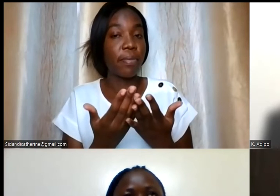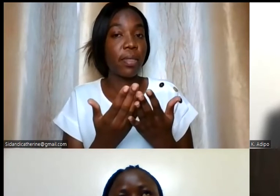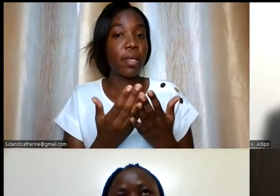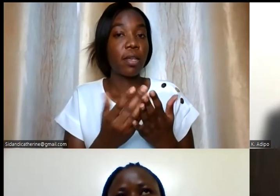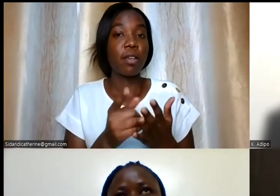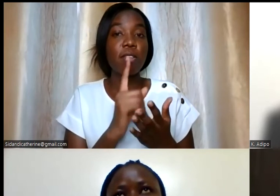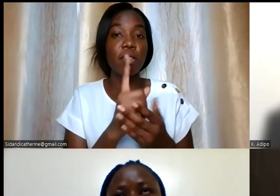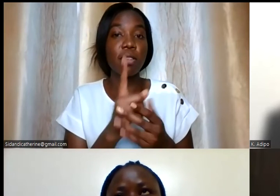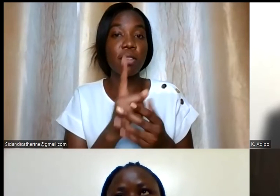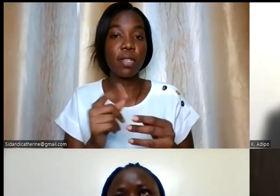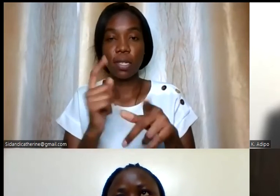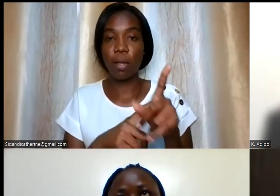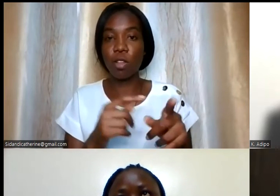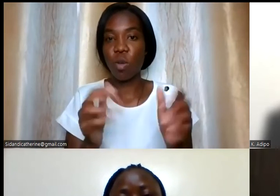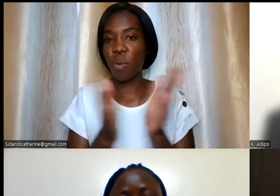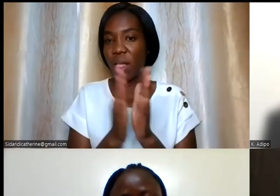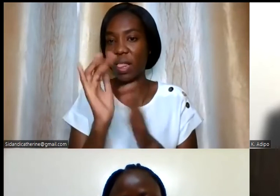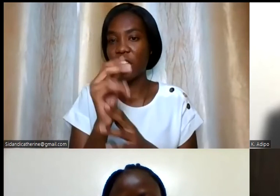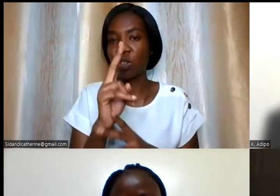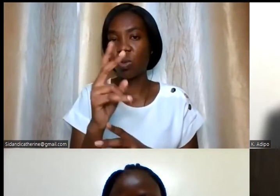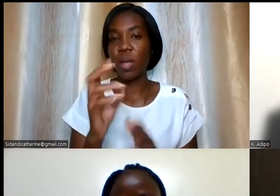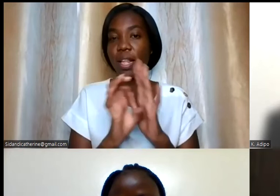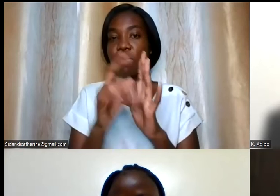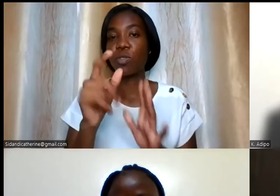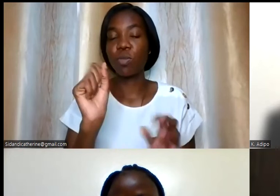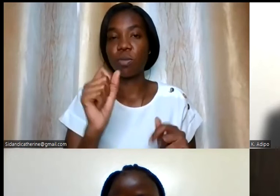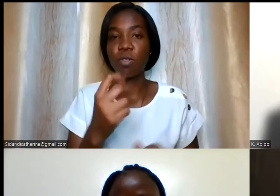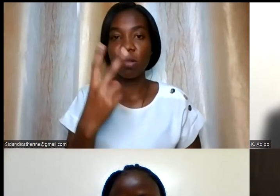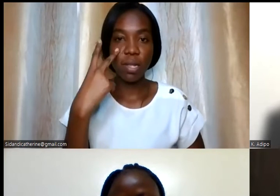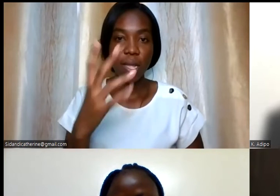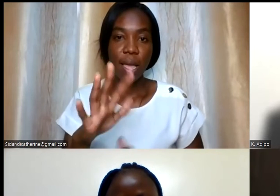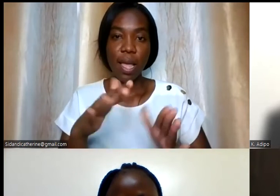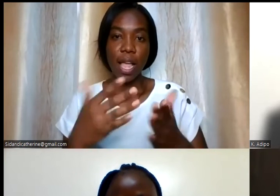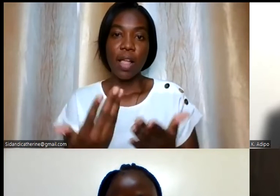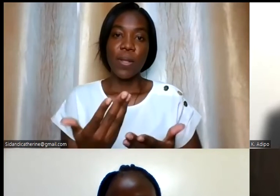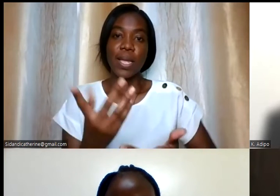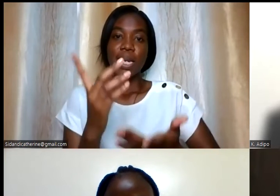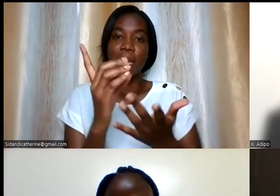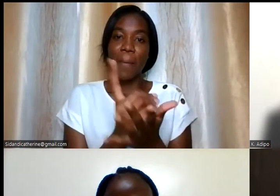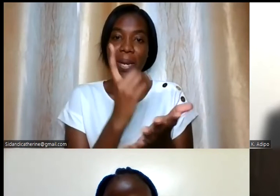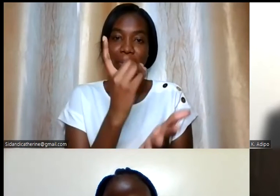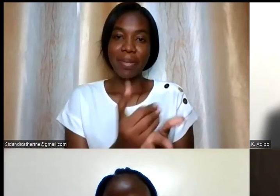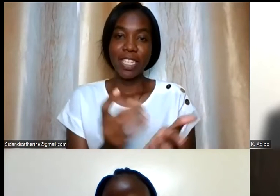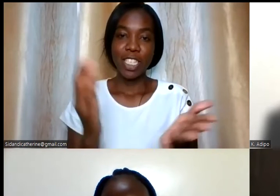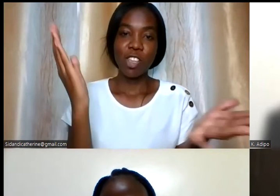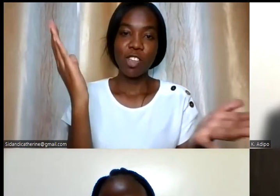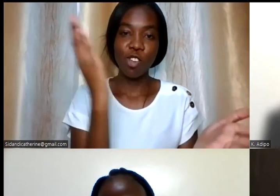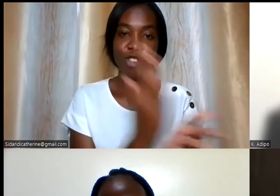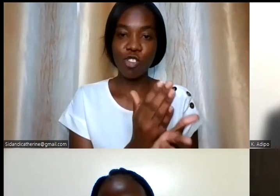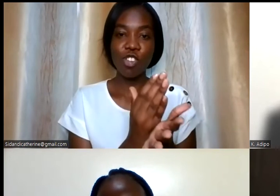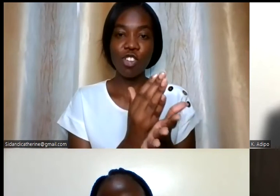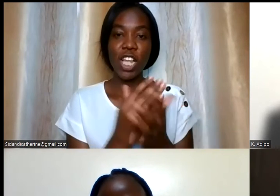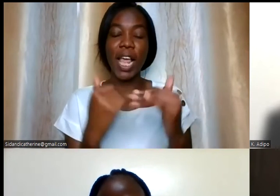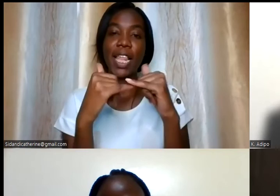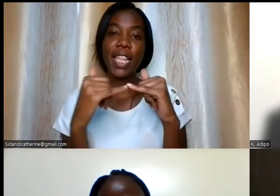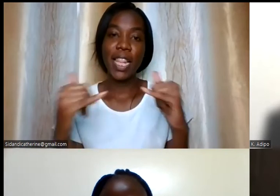with those two examples, you can see how departments are actually aligned